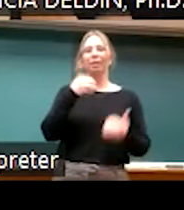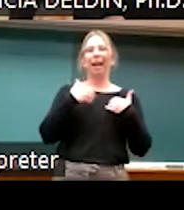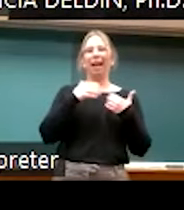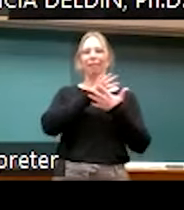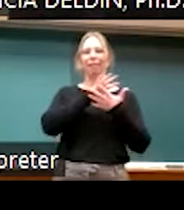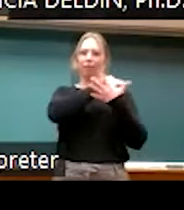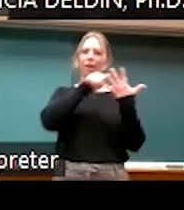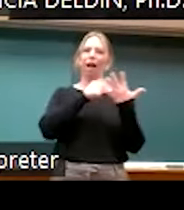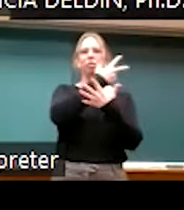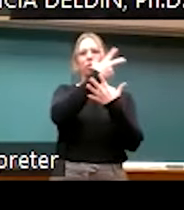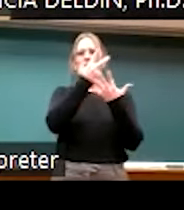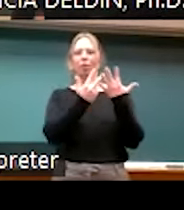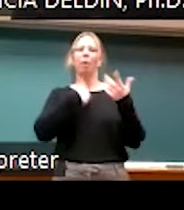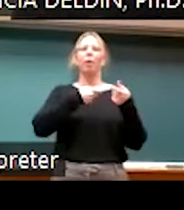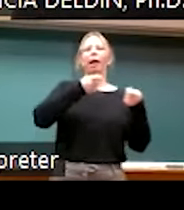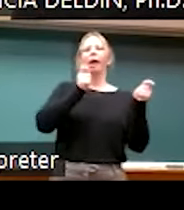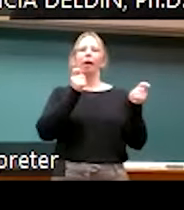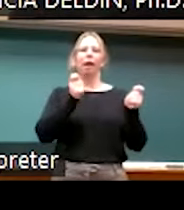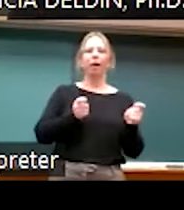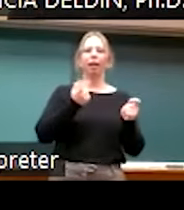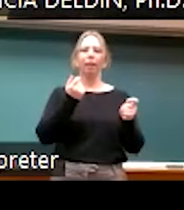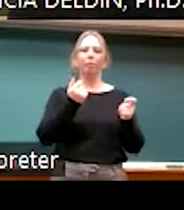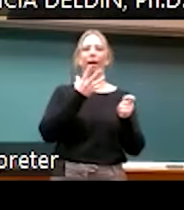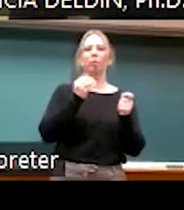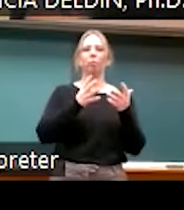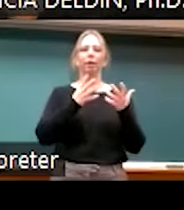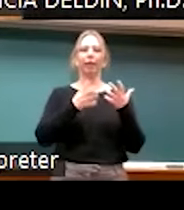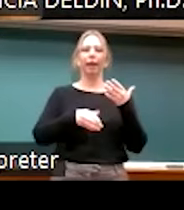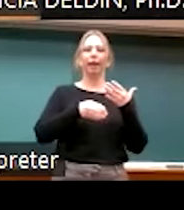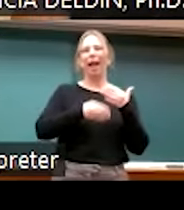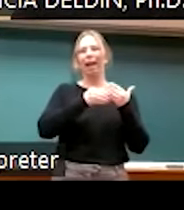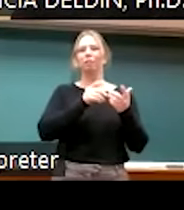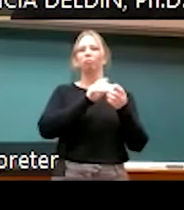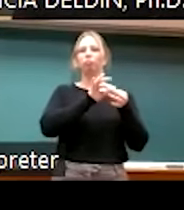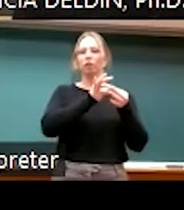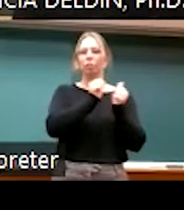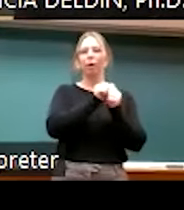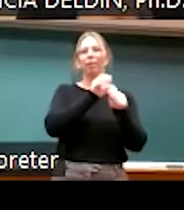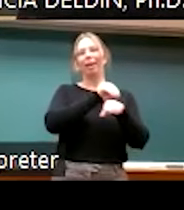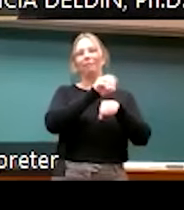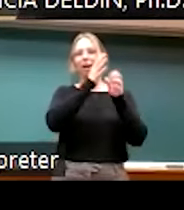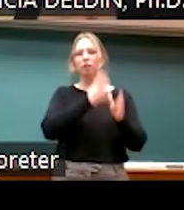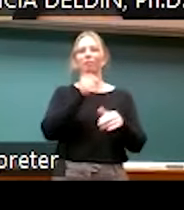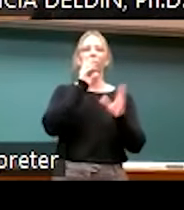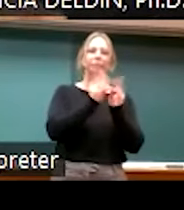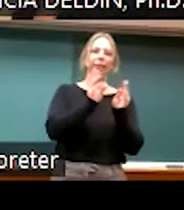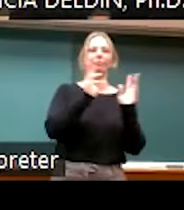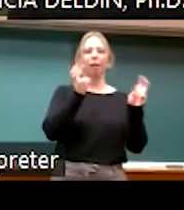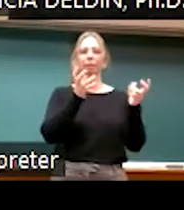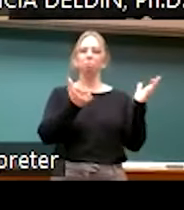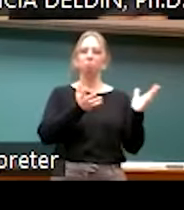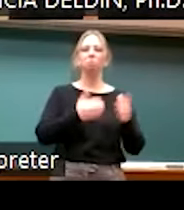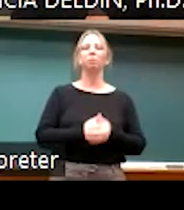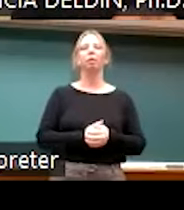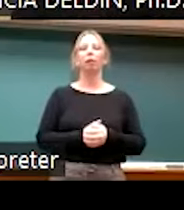We added imposter syndrome and then also relationship with advisor as meetings topics. The first thing, we have